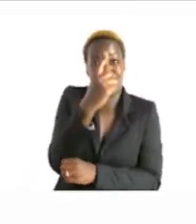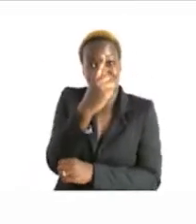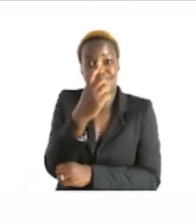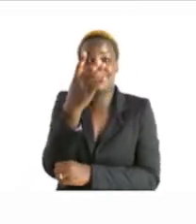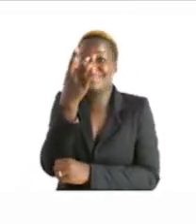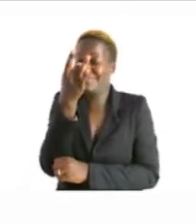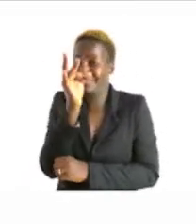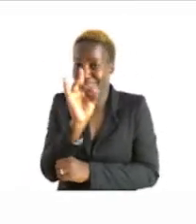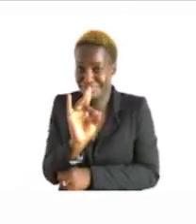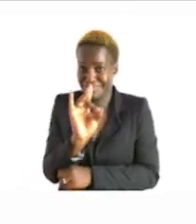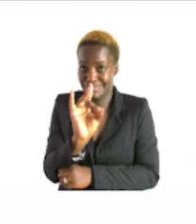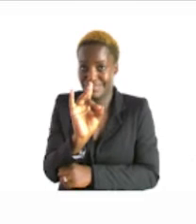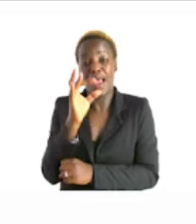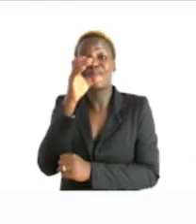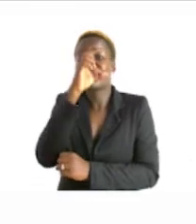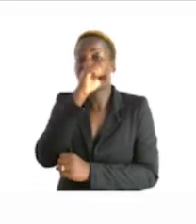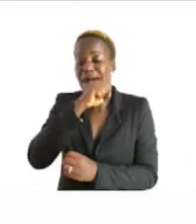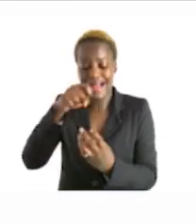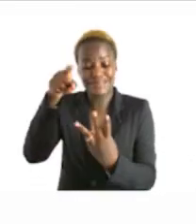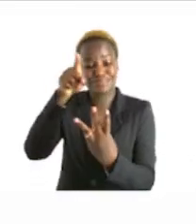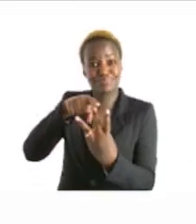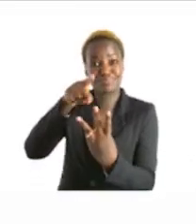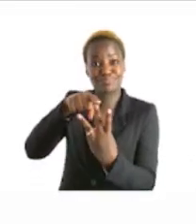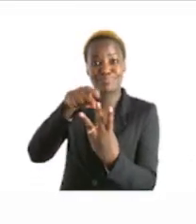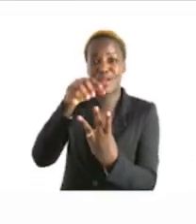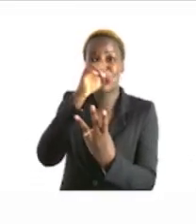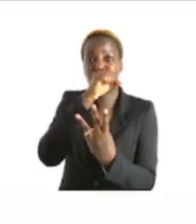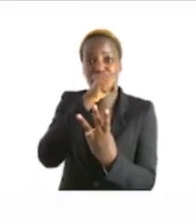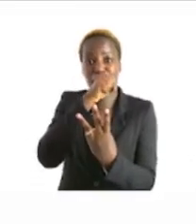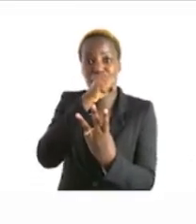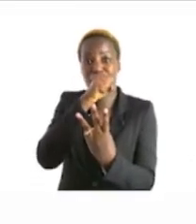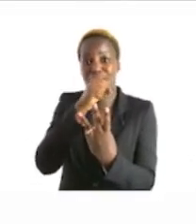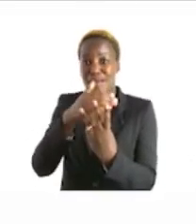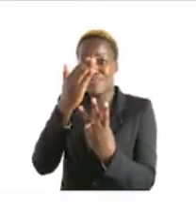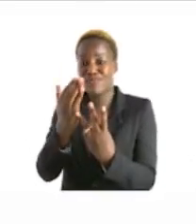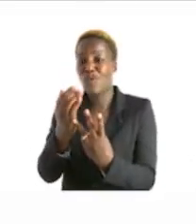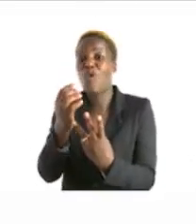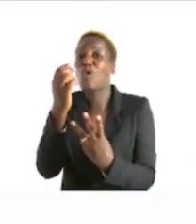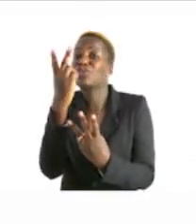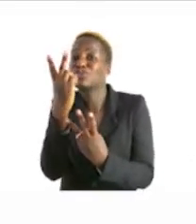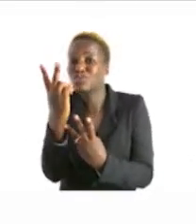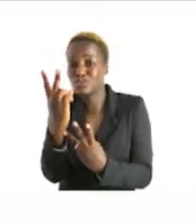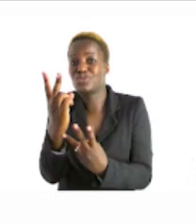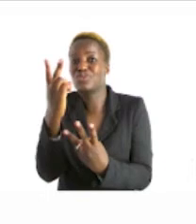218. And there is a number missing before we actually reach 300.